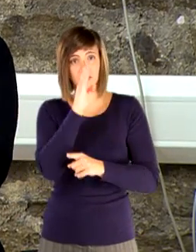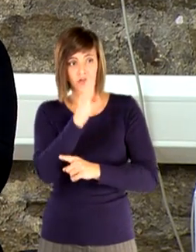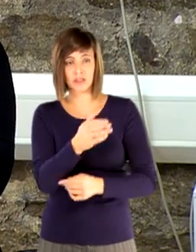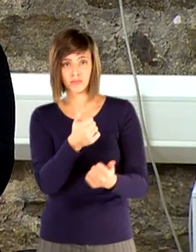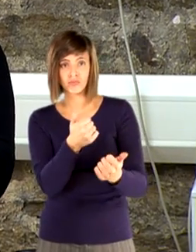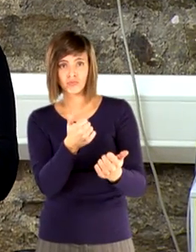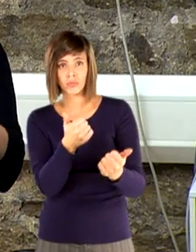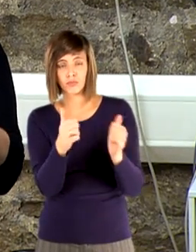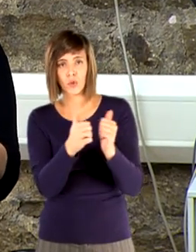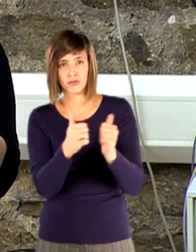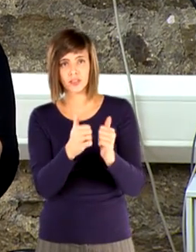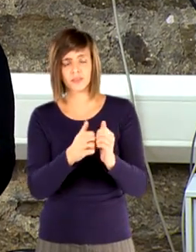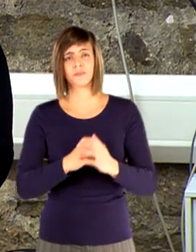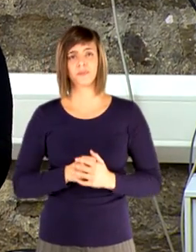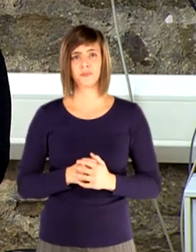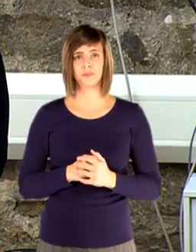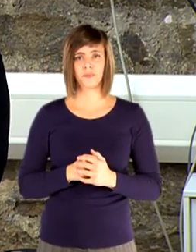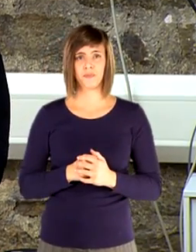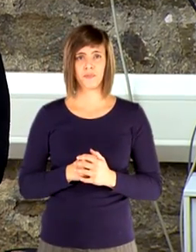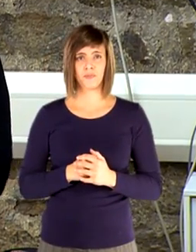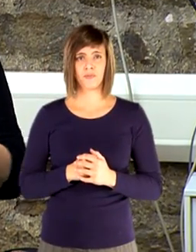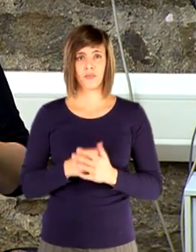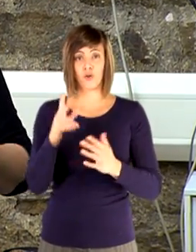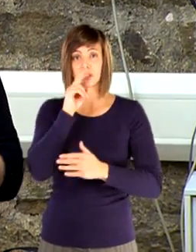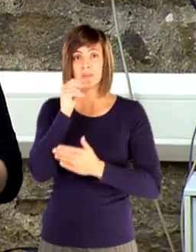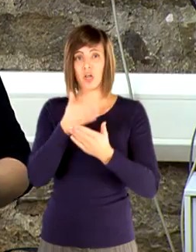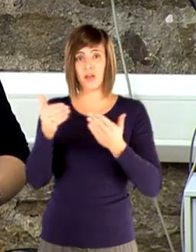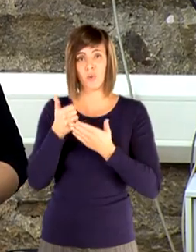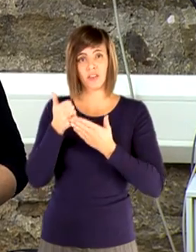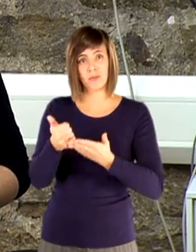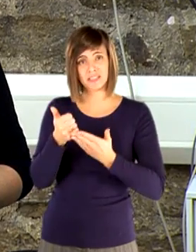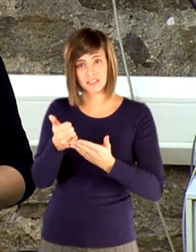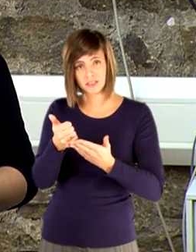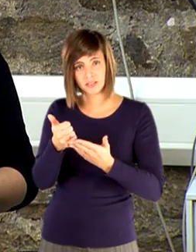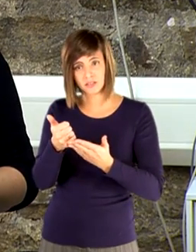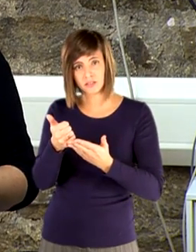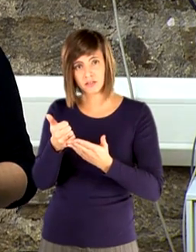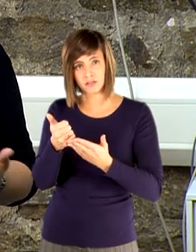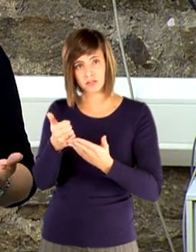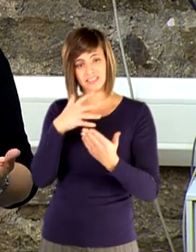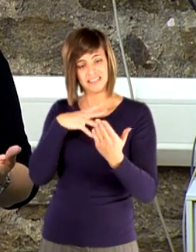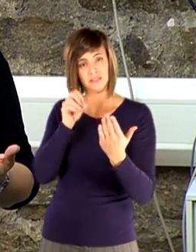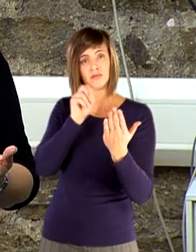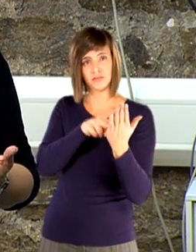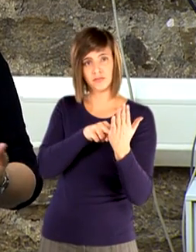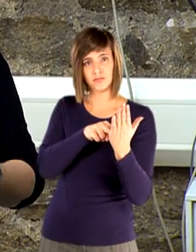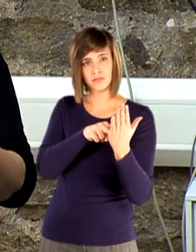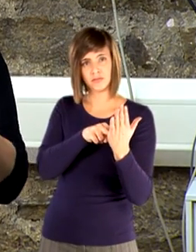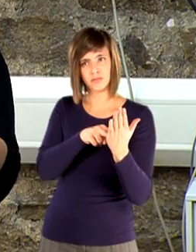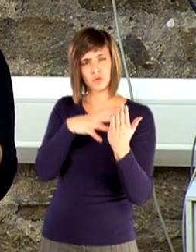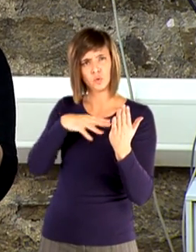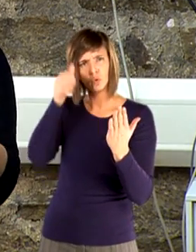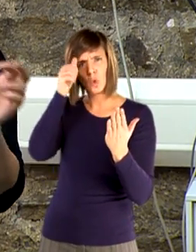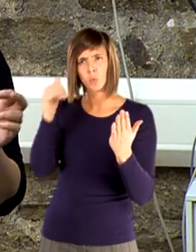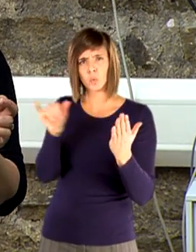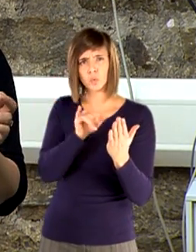good, direct is good. At least weekly direct therapy. From a speech and language therapist, okay, that's what you'd expect, but now we're